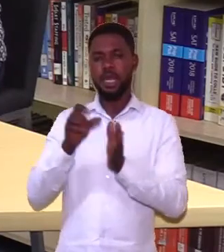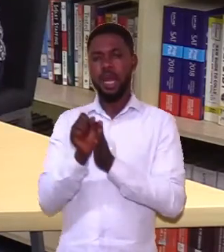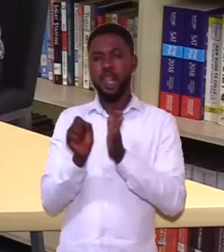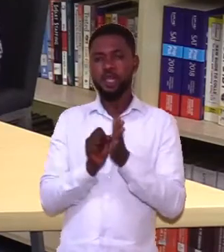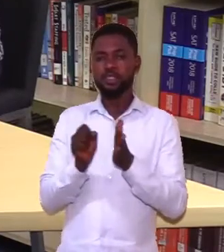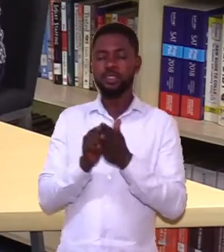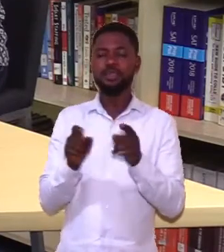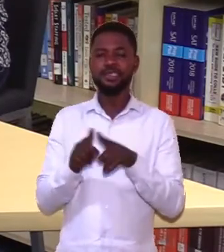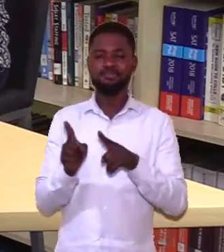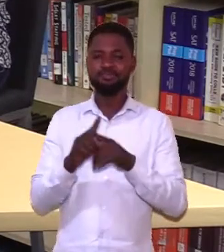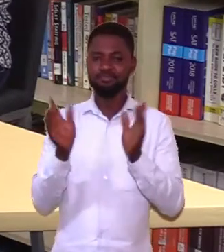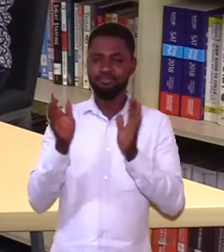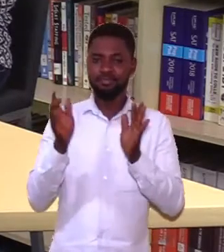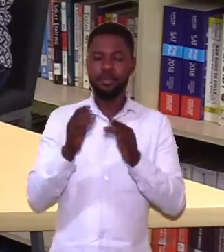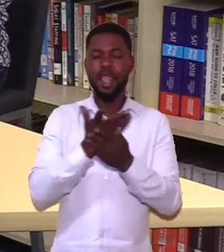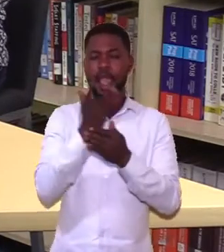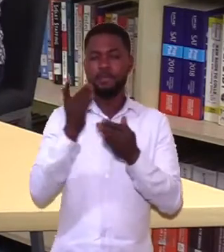companies in Lagos State. So